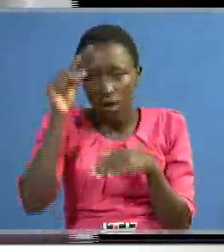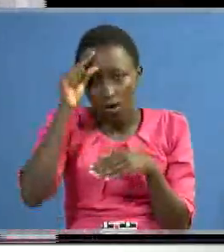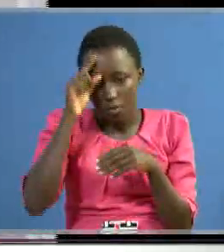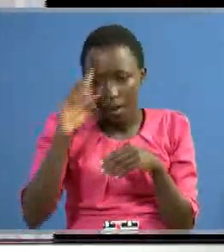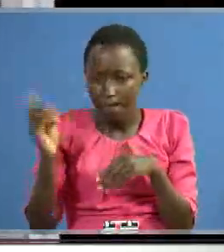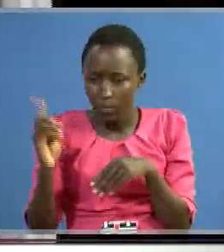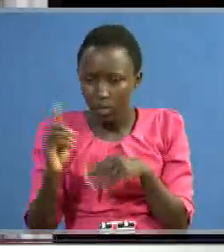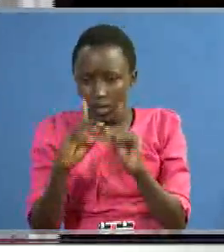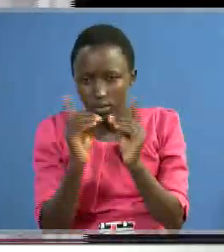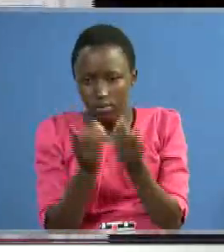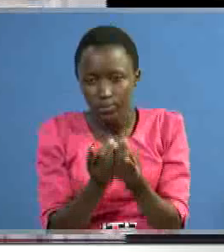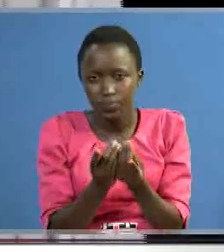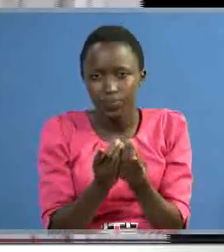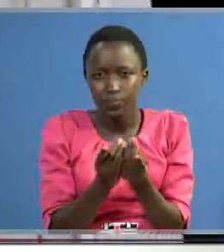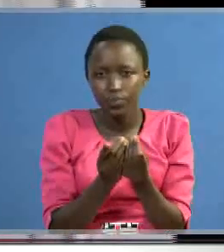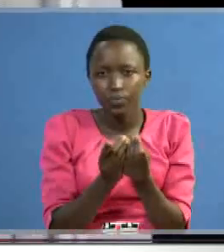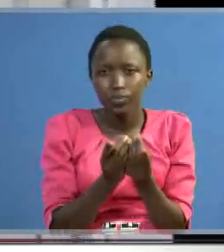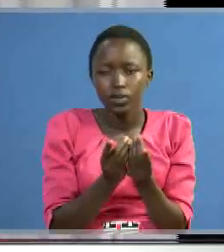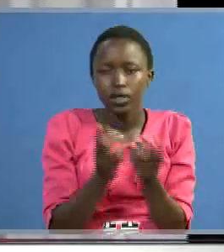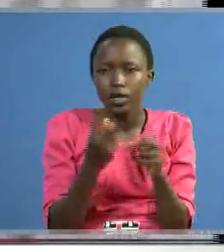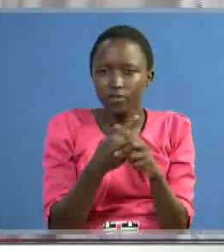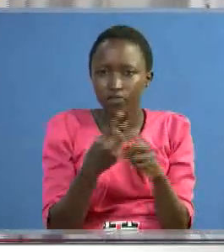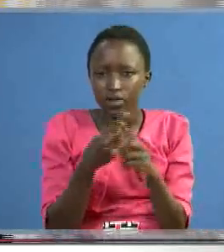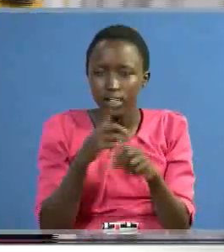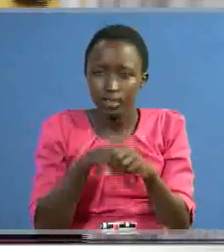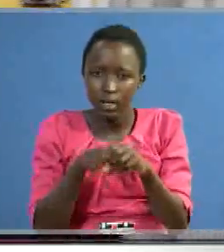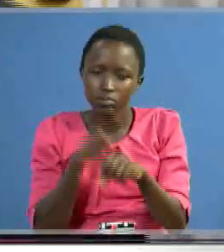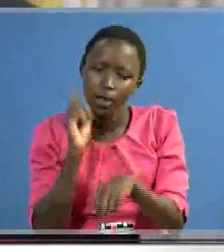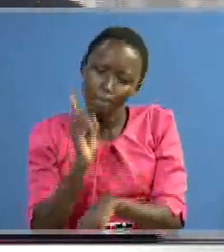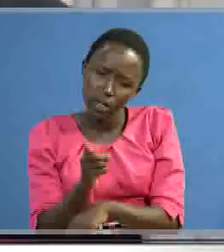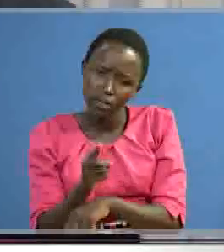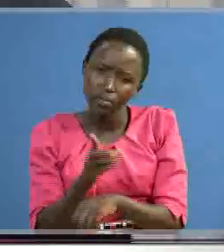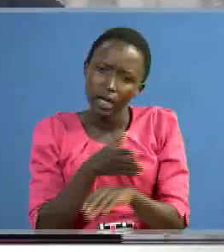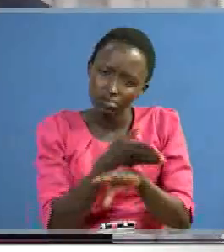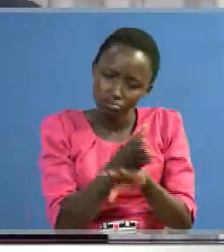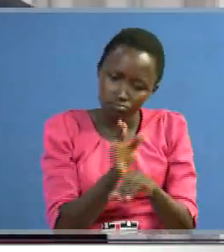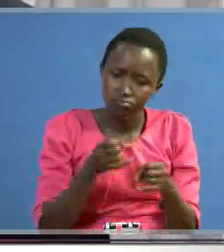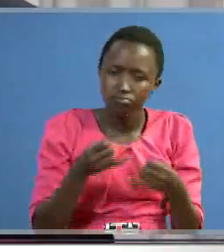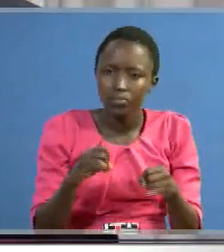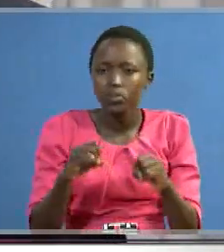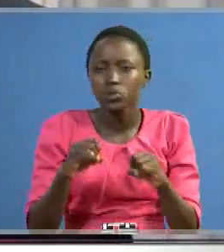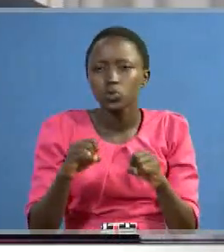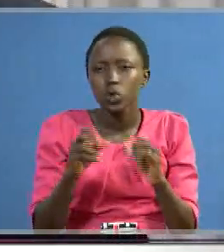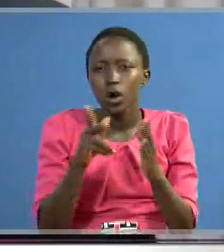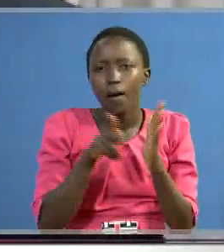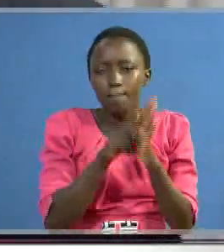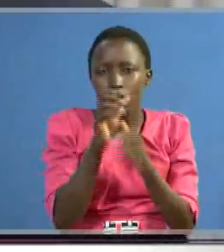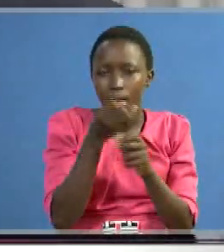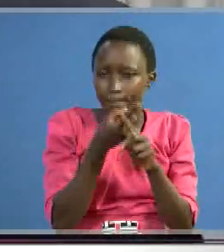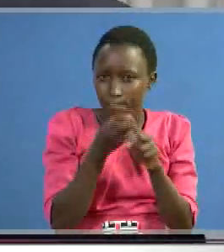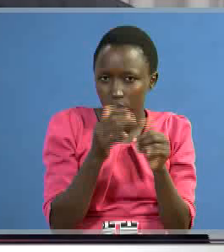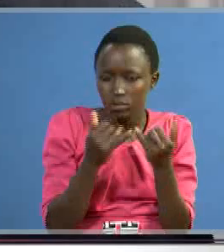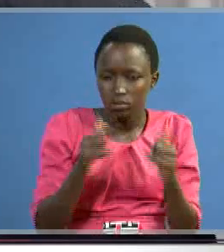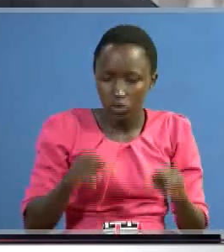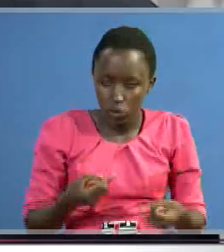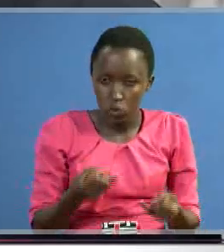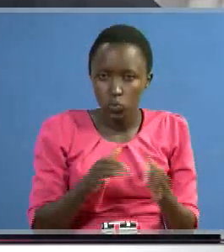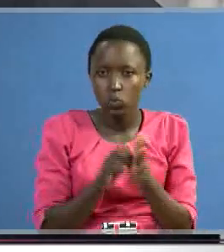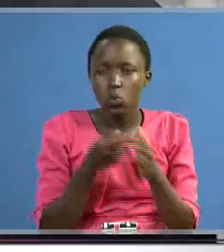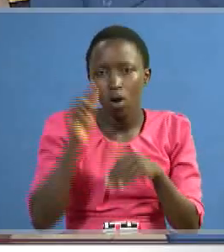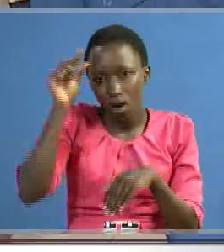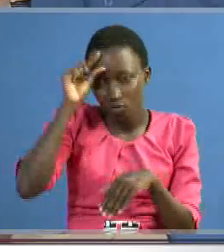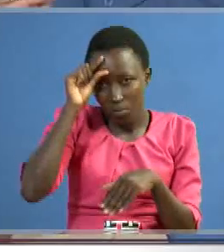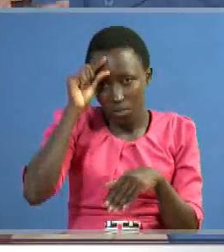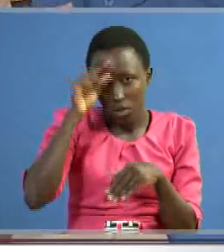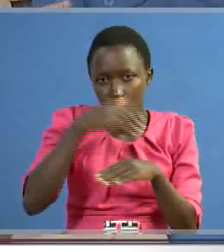ministries departments and agencies about various times been blamed of delaying implementation of projects however in the news I mentioned by the